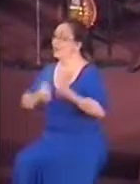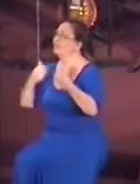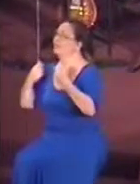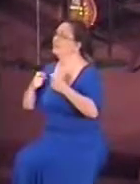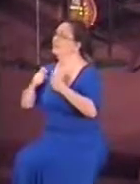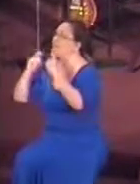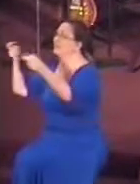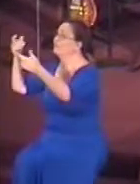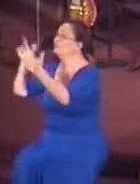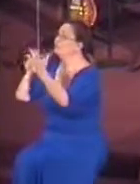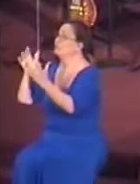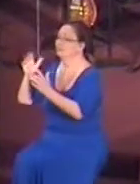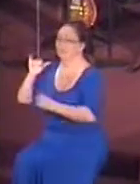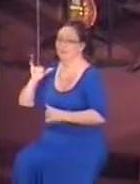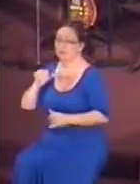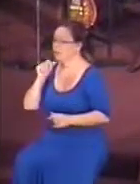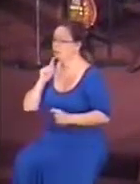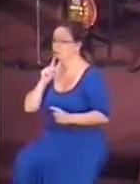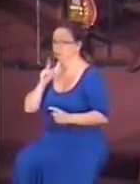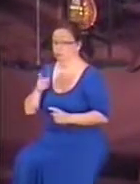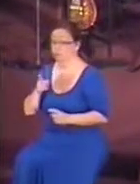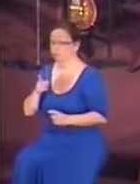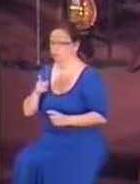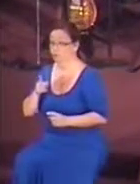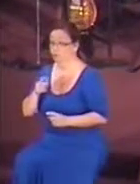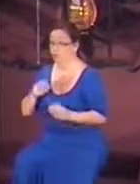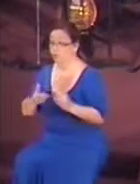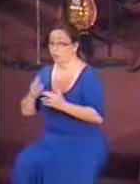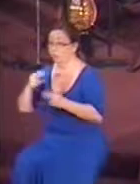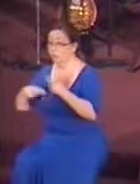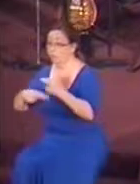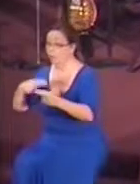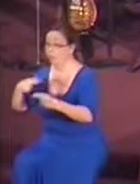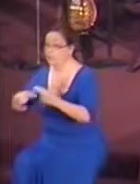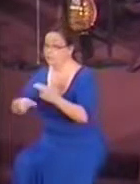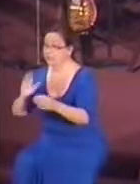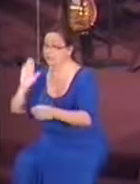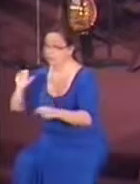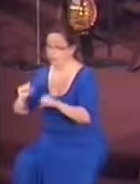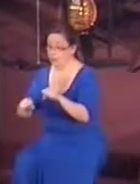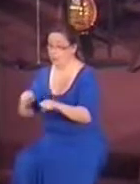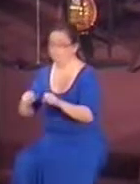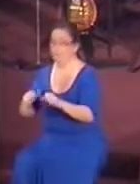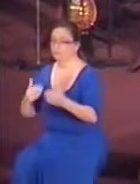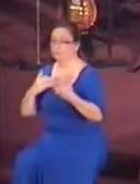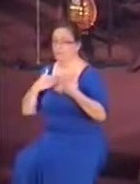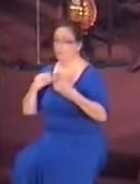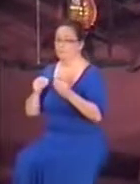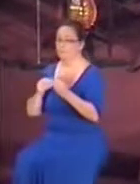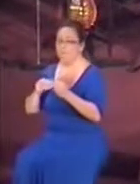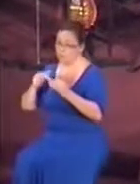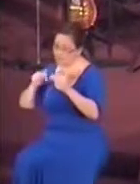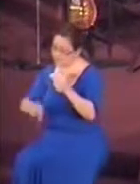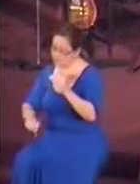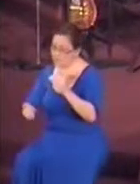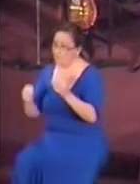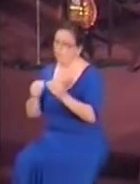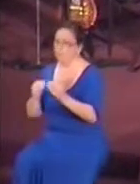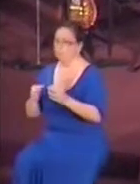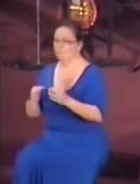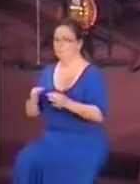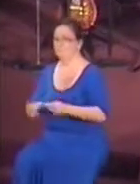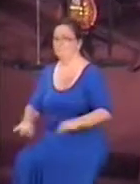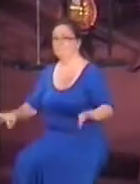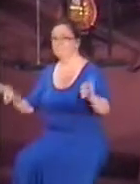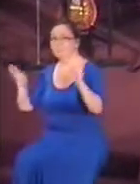utterly untrue. It is through the process of your doubts that you have a deeper and more meaningful faith. Charles Hummel